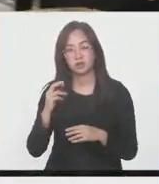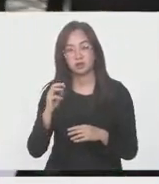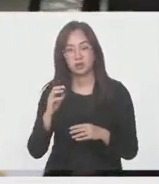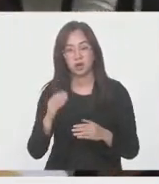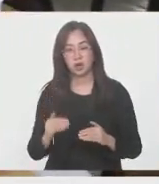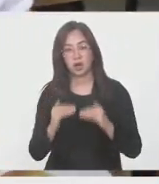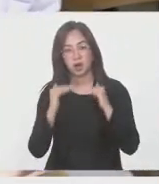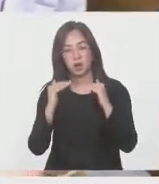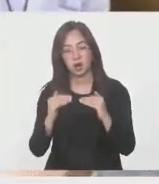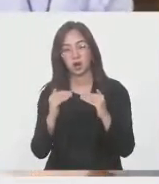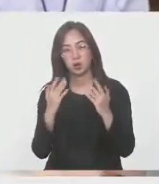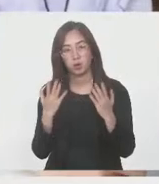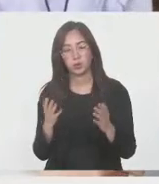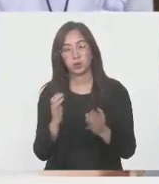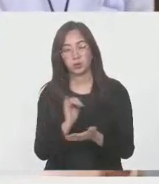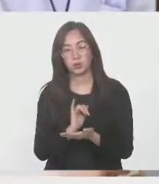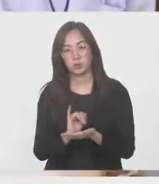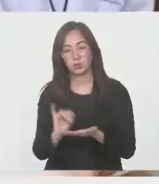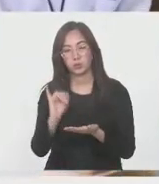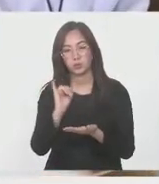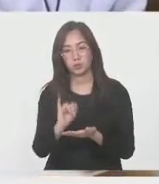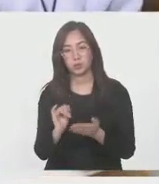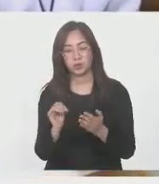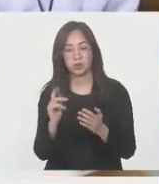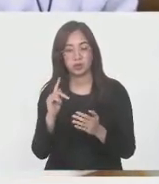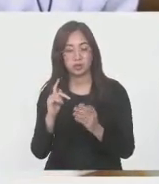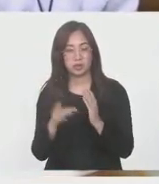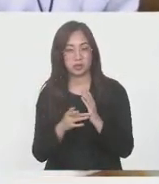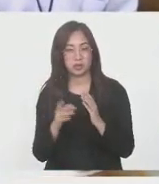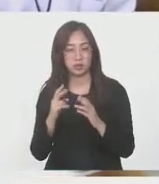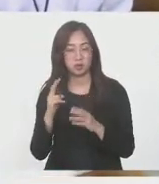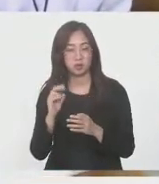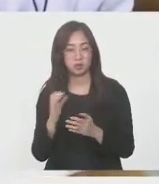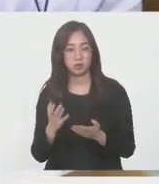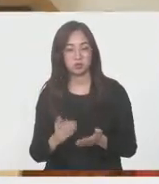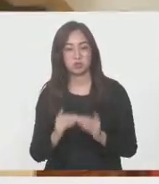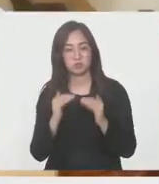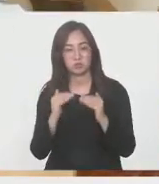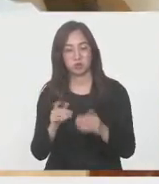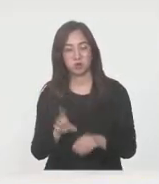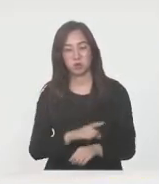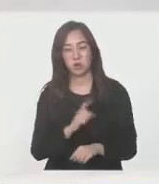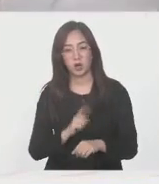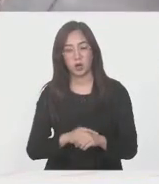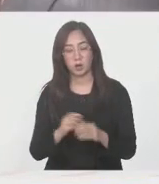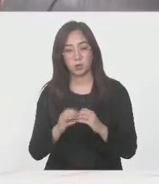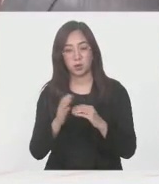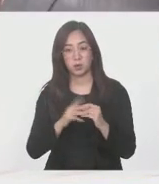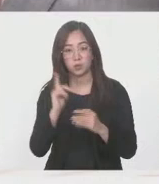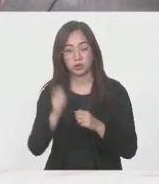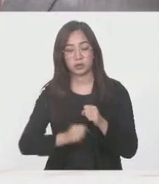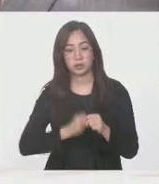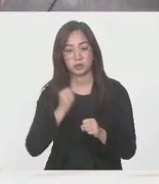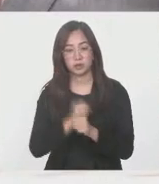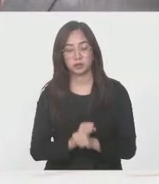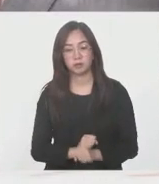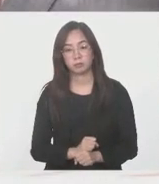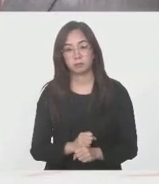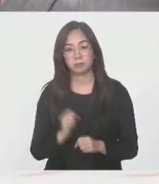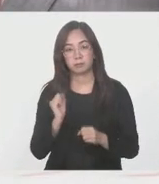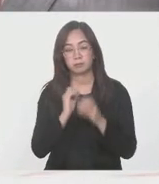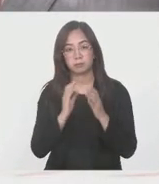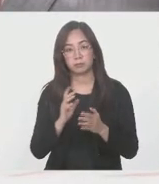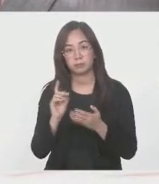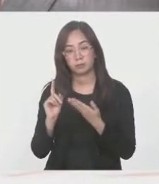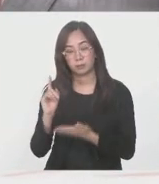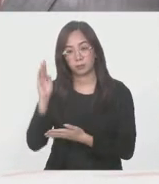technical vocational institutions that offer long-term courses exceeding 1 year. Senator Ramon Bongrevilla Jr., who is the principal